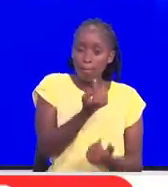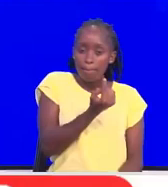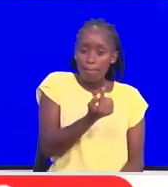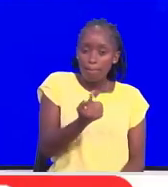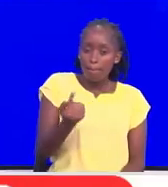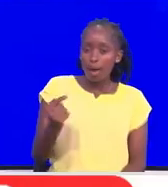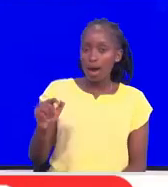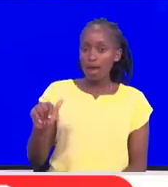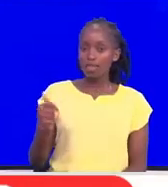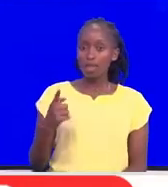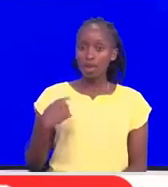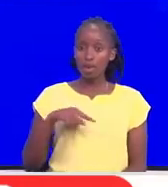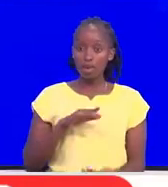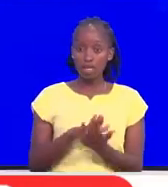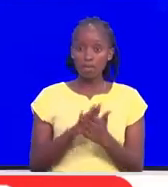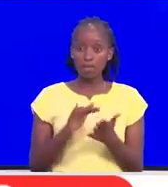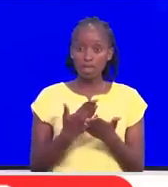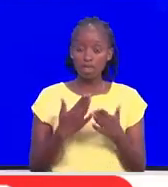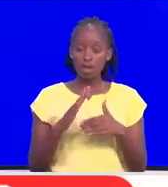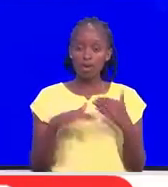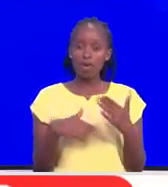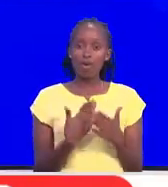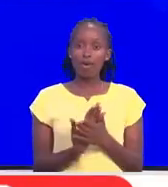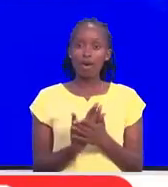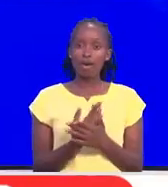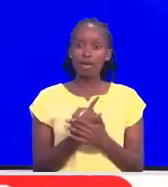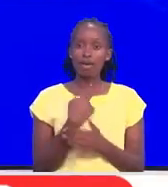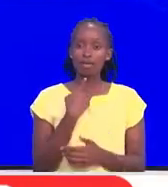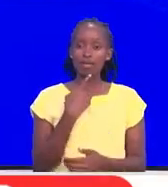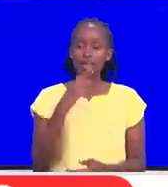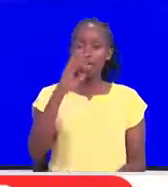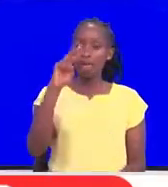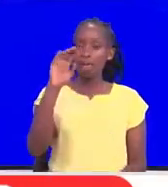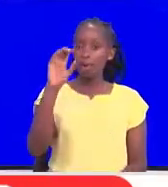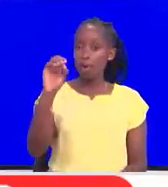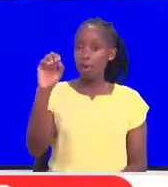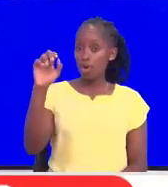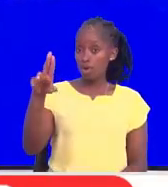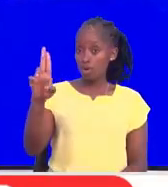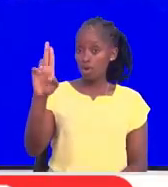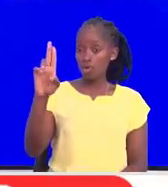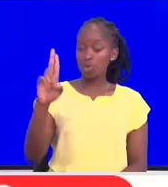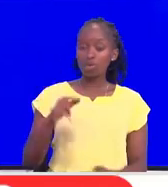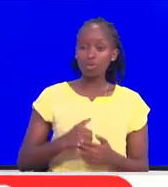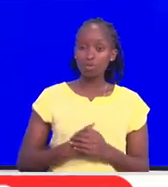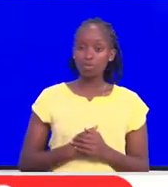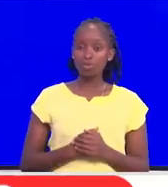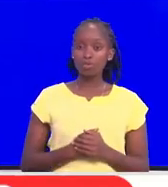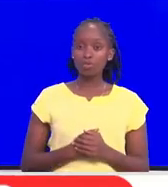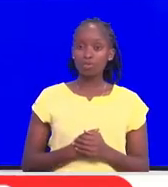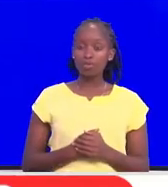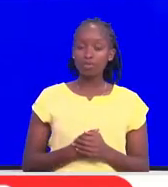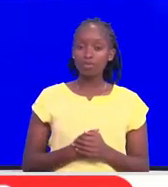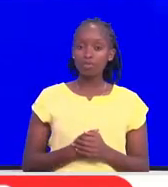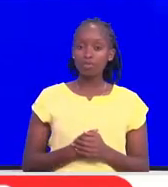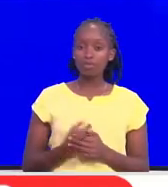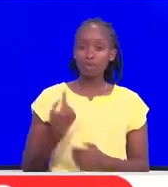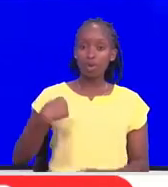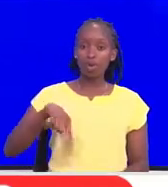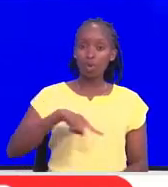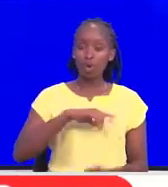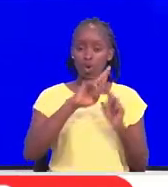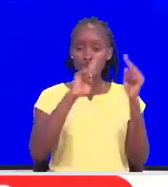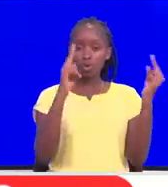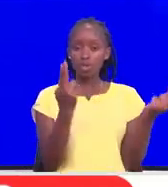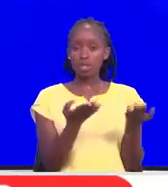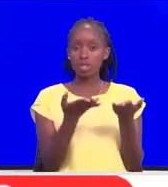tumeweka ile mkataba tunaita MOU now. The fact that we are uniting here, or we are coordinating, or we are